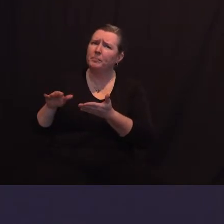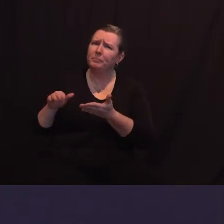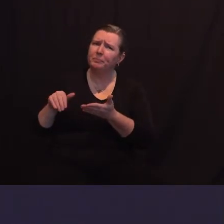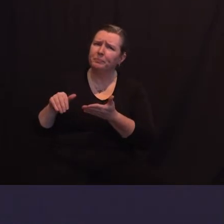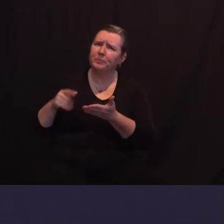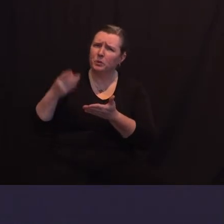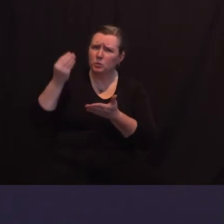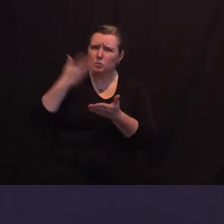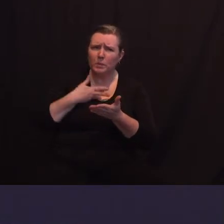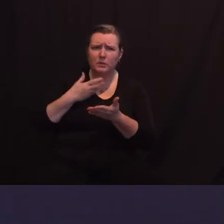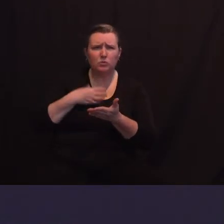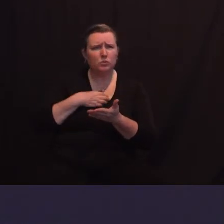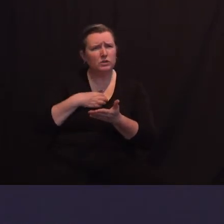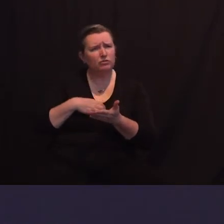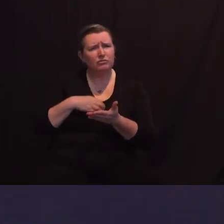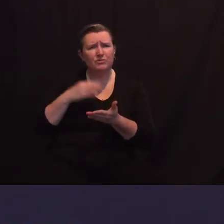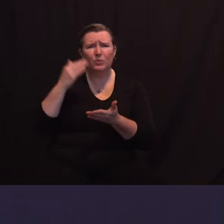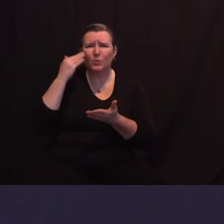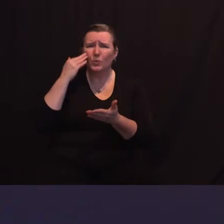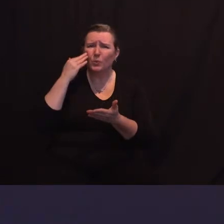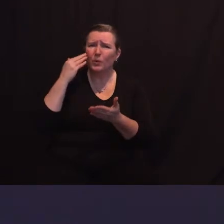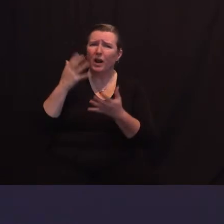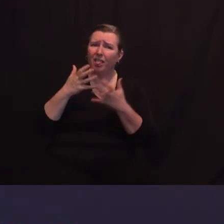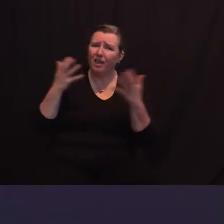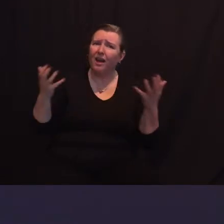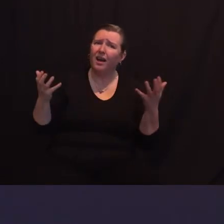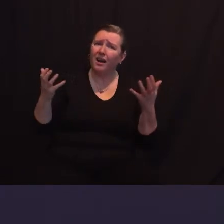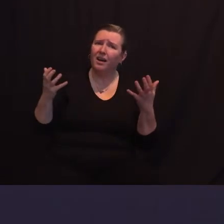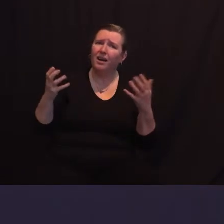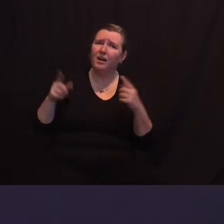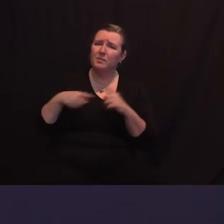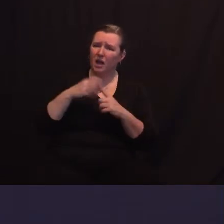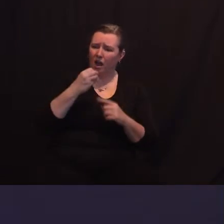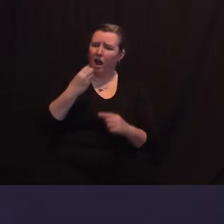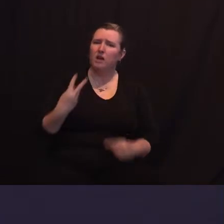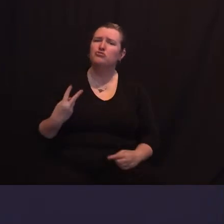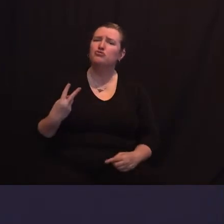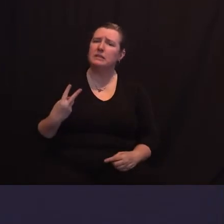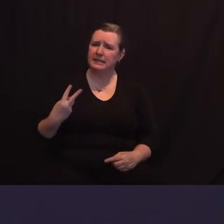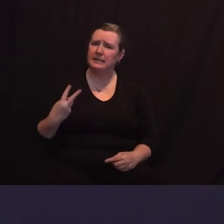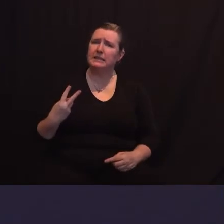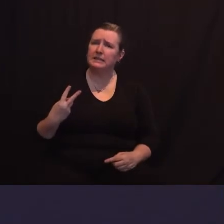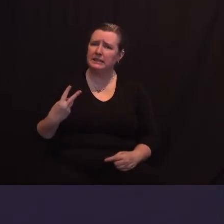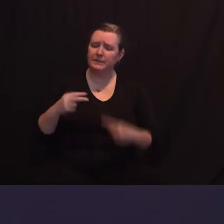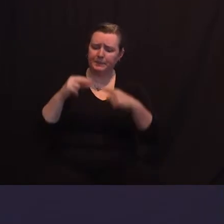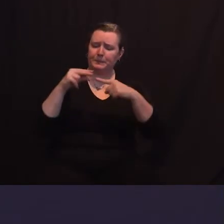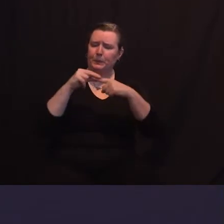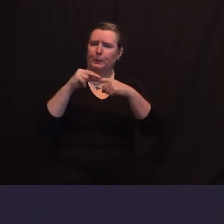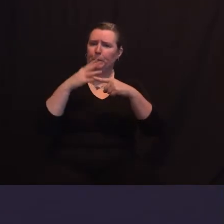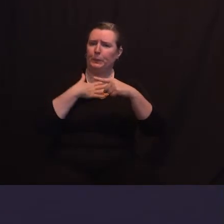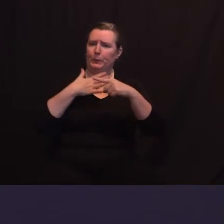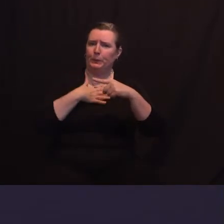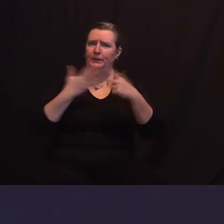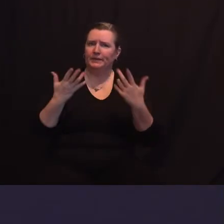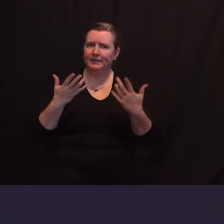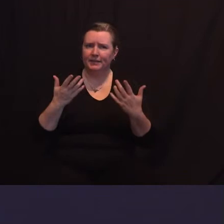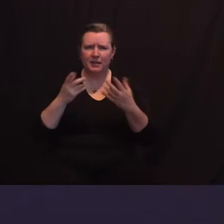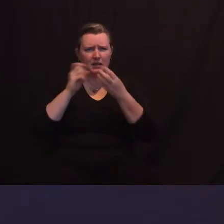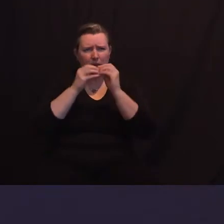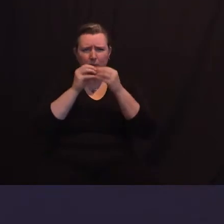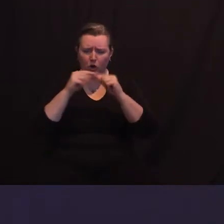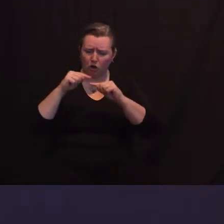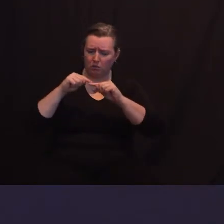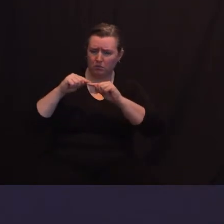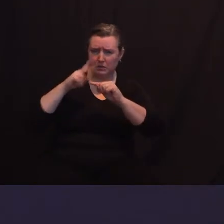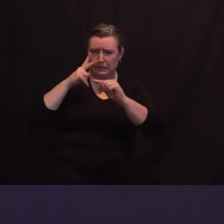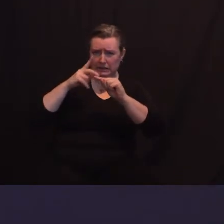had known a lot more about oxygenation levels sooner and had the ability to monitor that at home, because that ultimately was a game changer